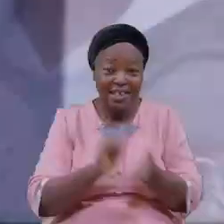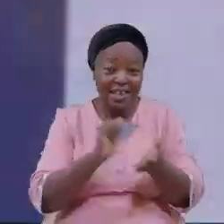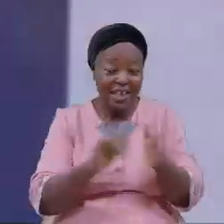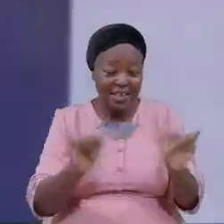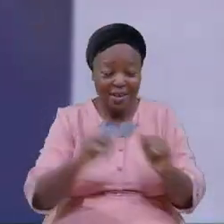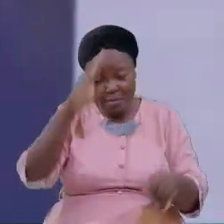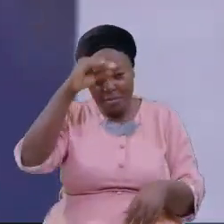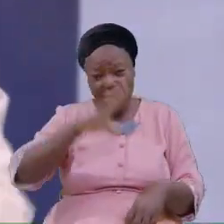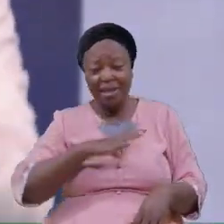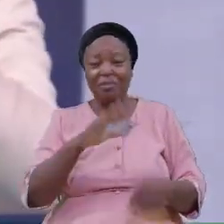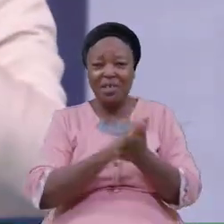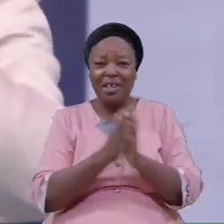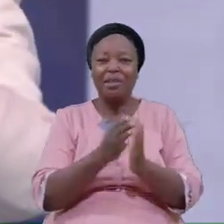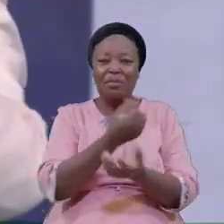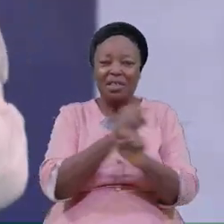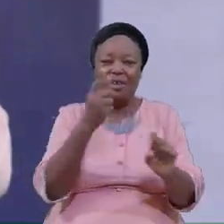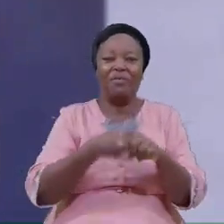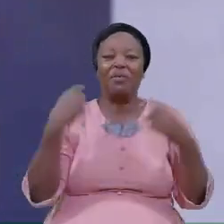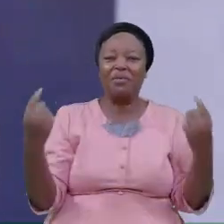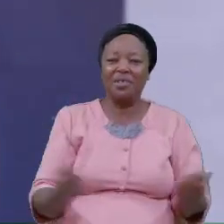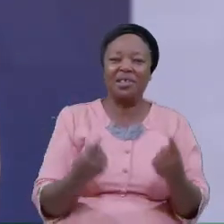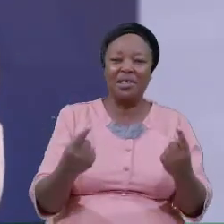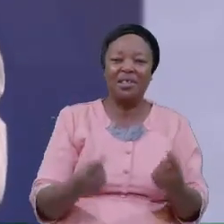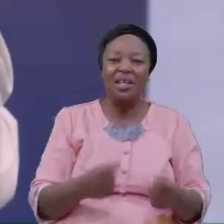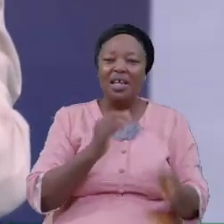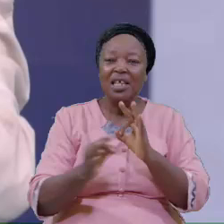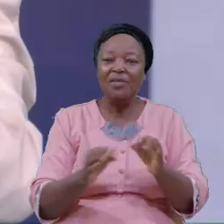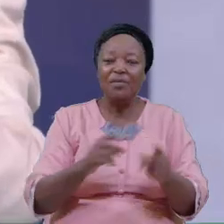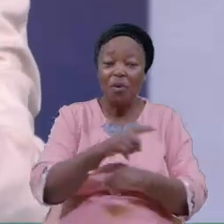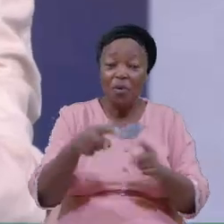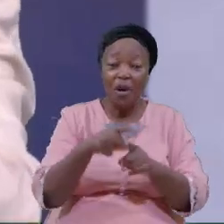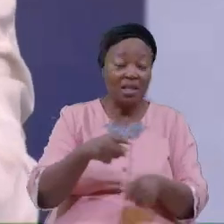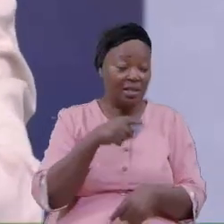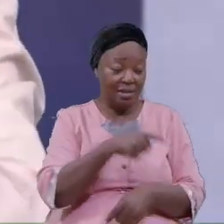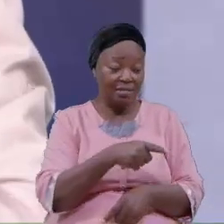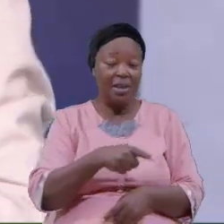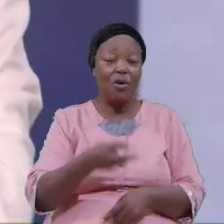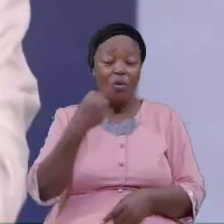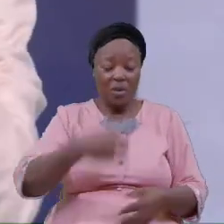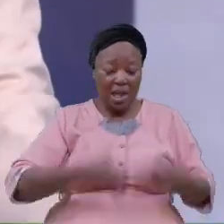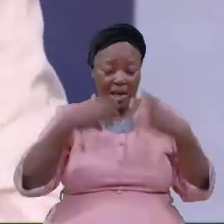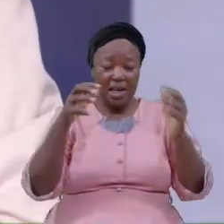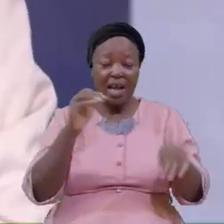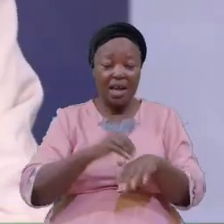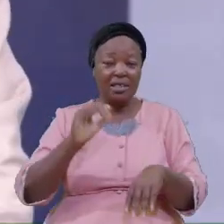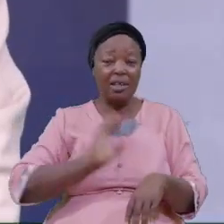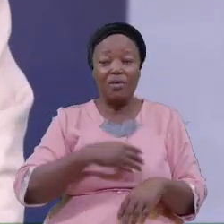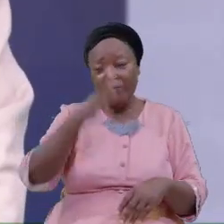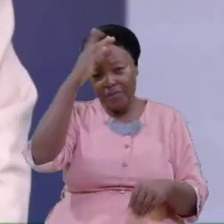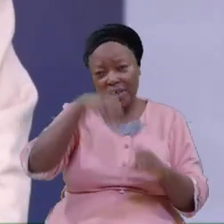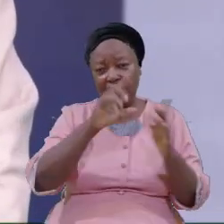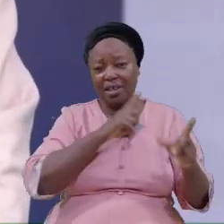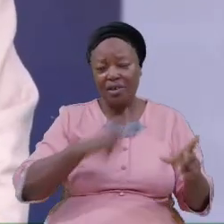again. If when he was angry at me, I was angry at him, he'll never be born